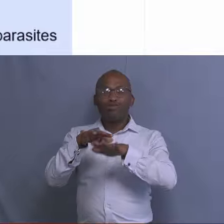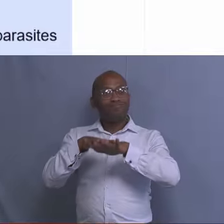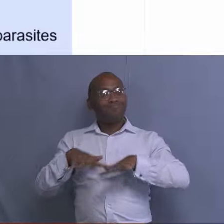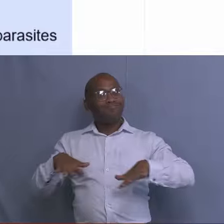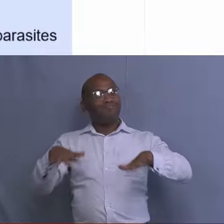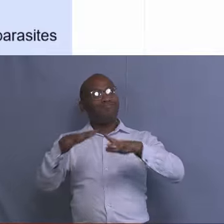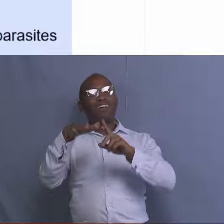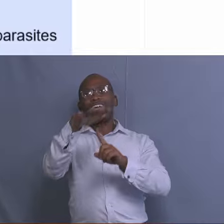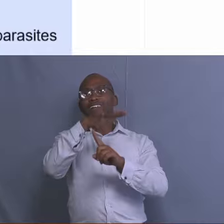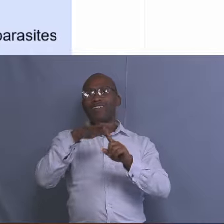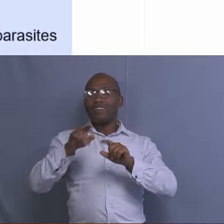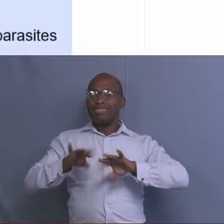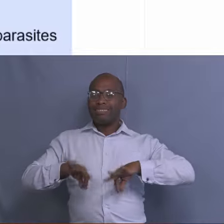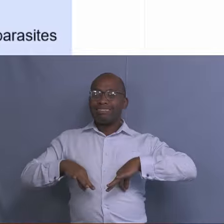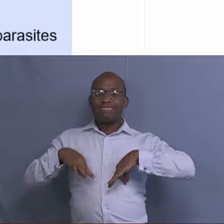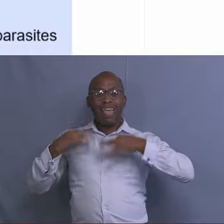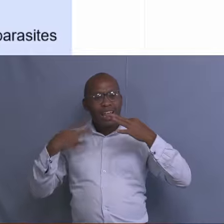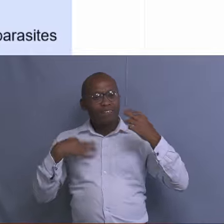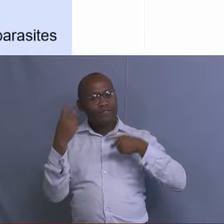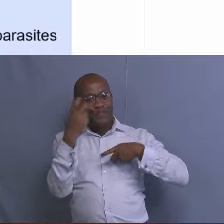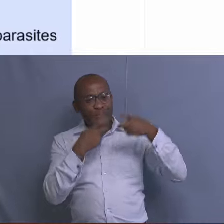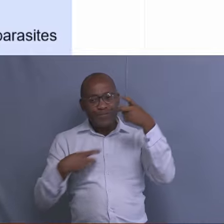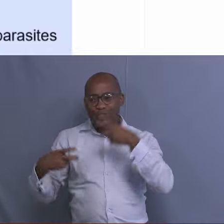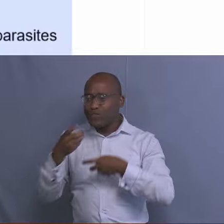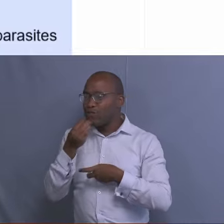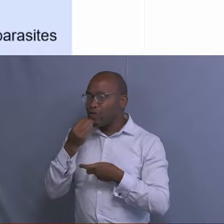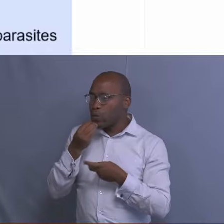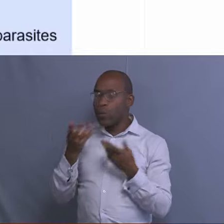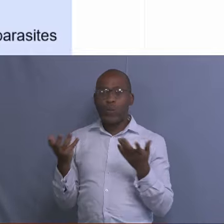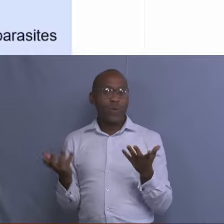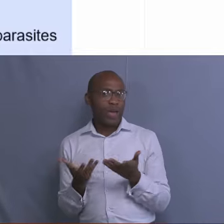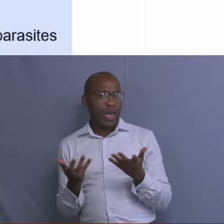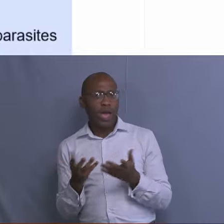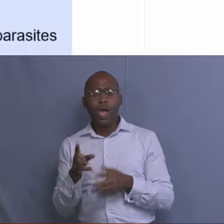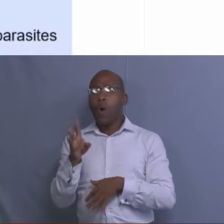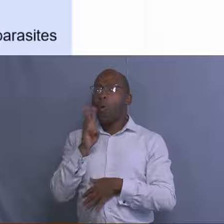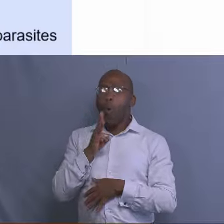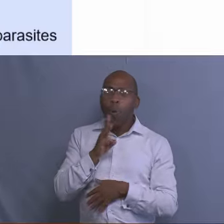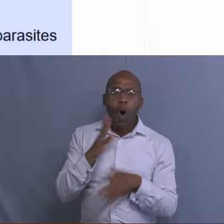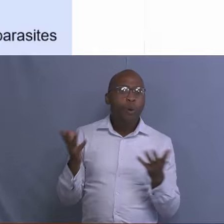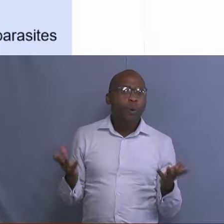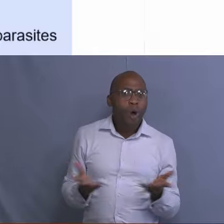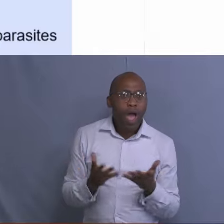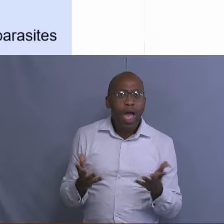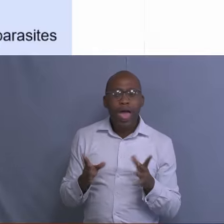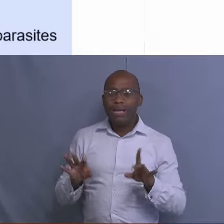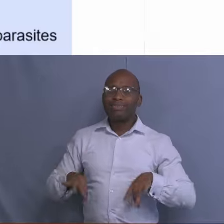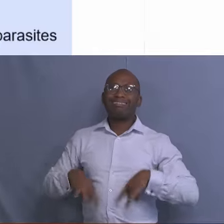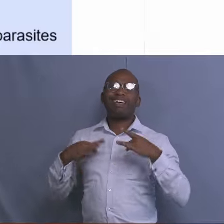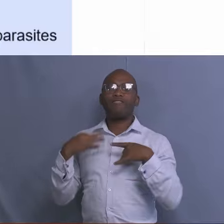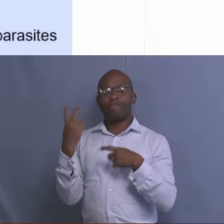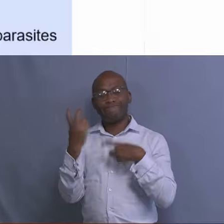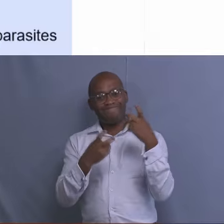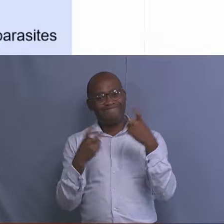one other important aspect in animal production. Animals have to live in conditions that